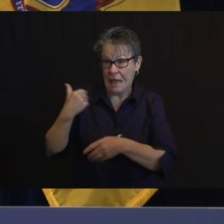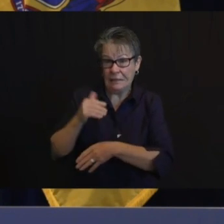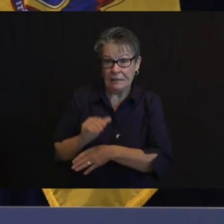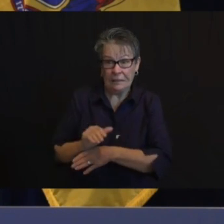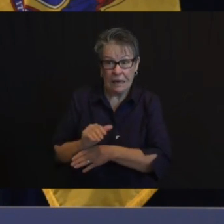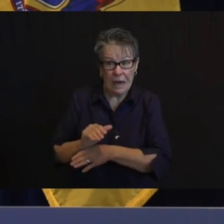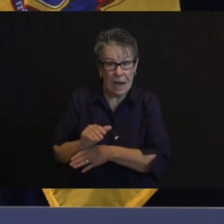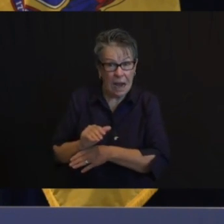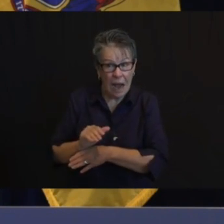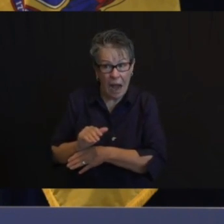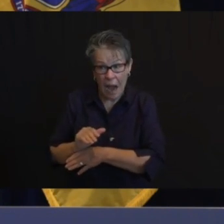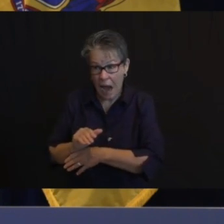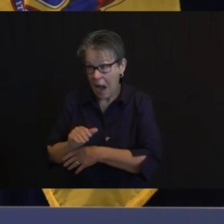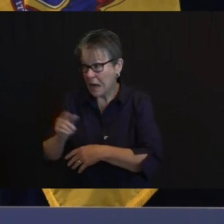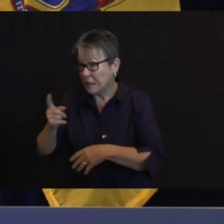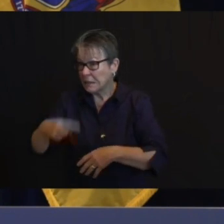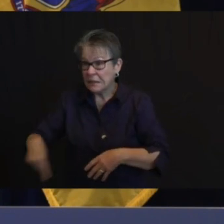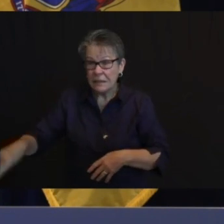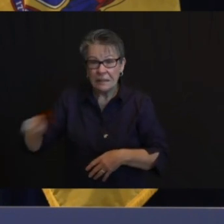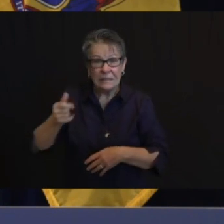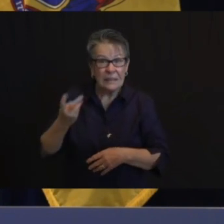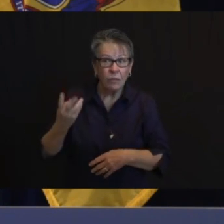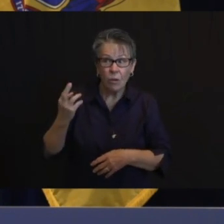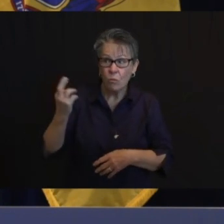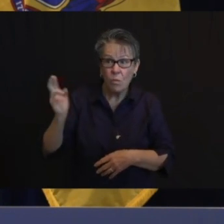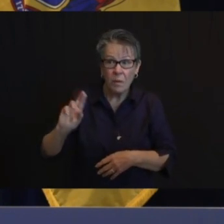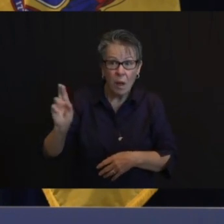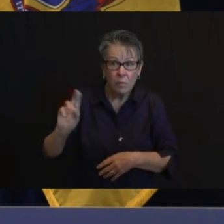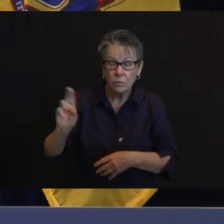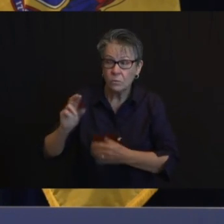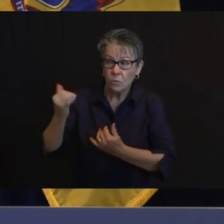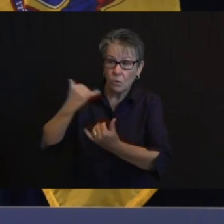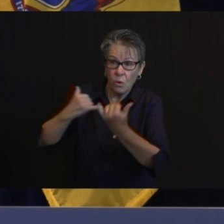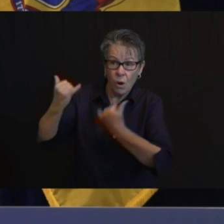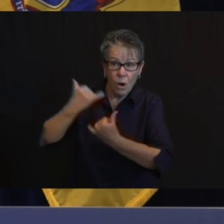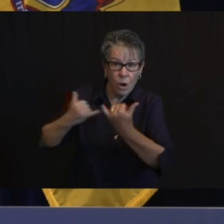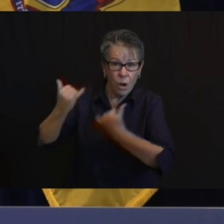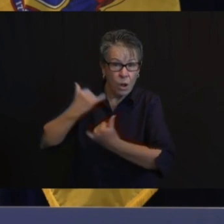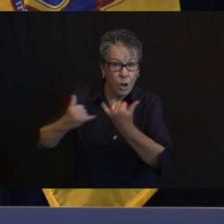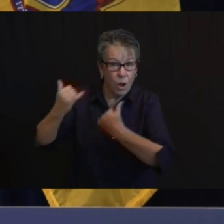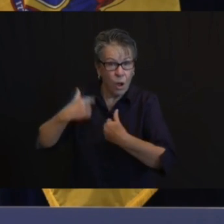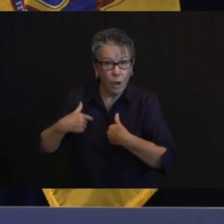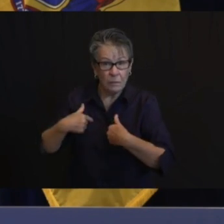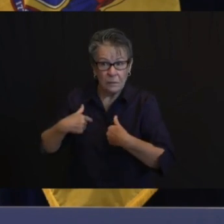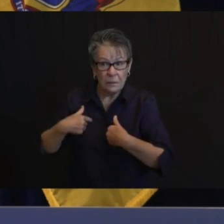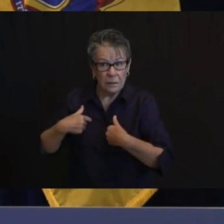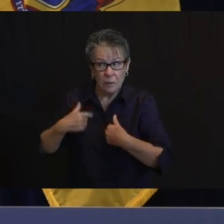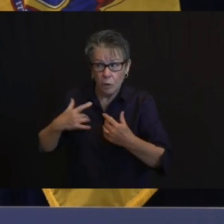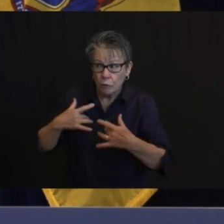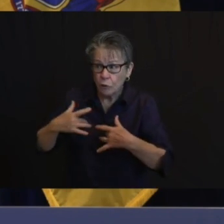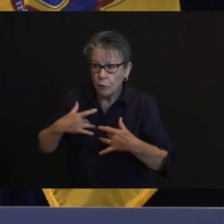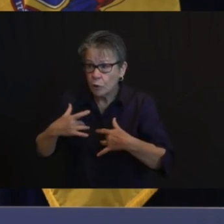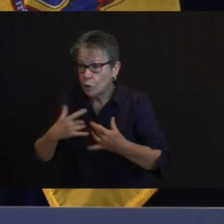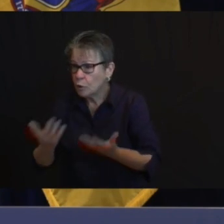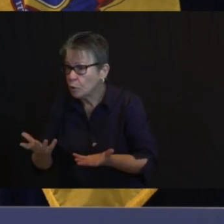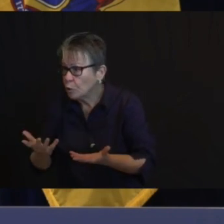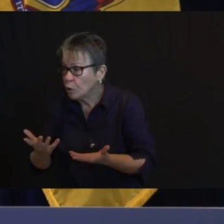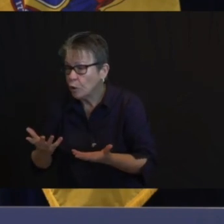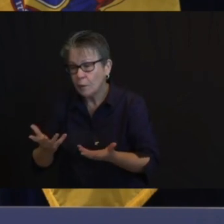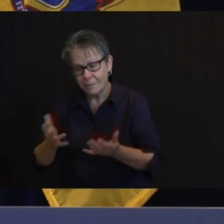to John Bramnick live. I got a lot of texts and go get them and exchanges, and that's Jersey on our best days.